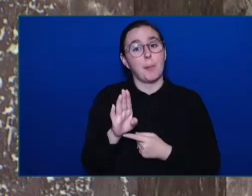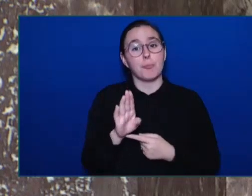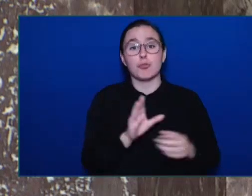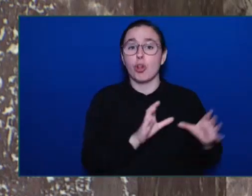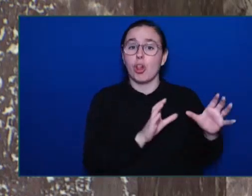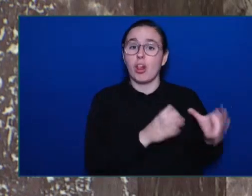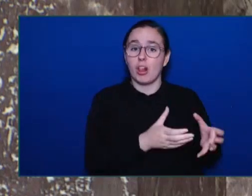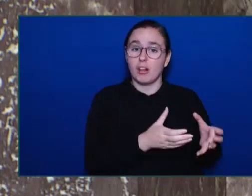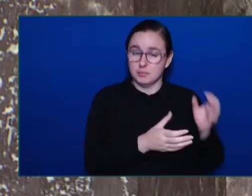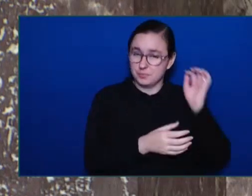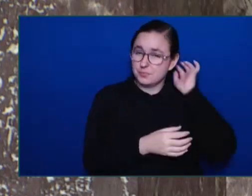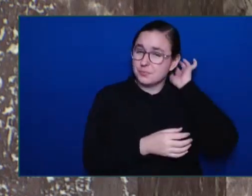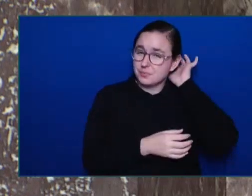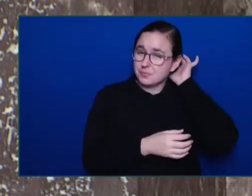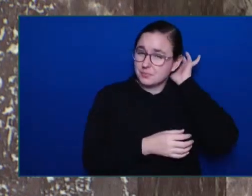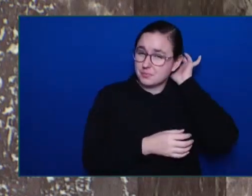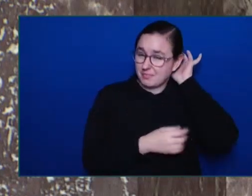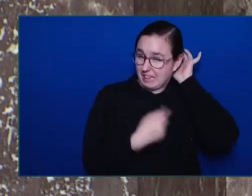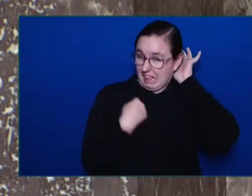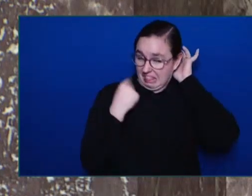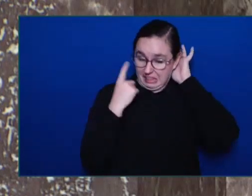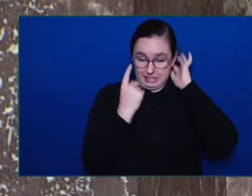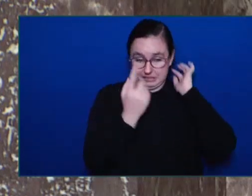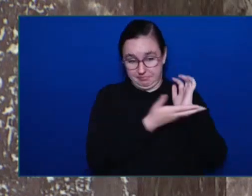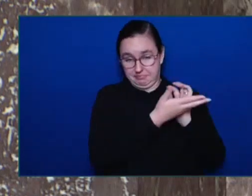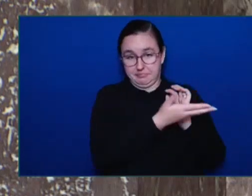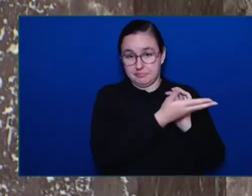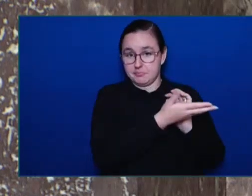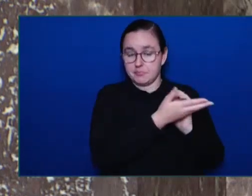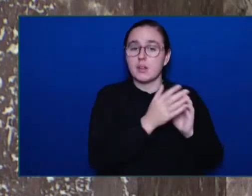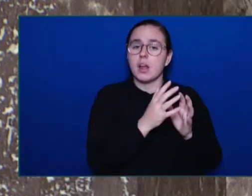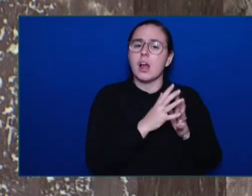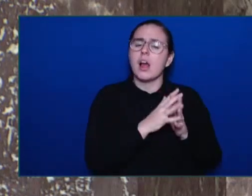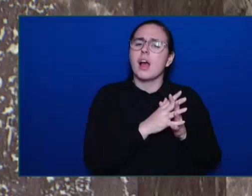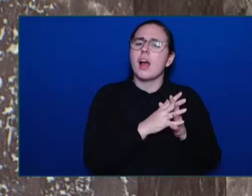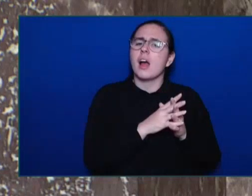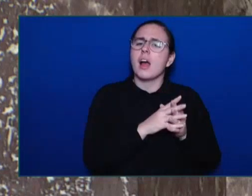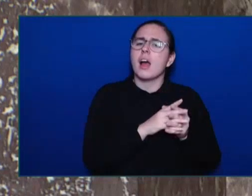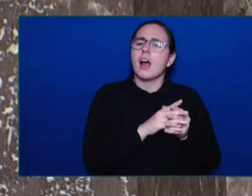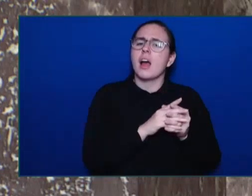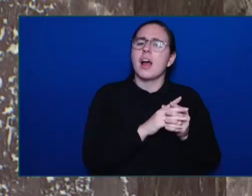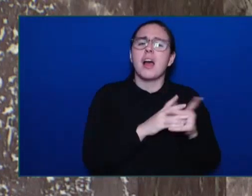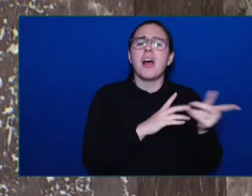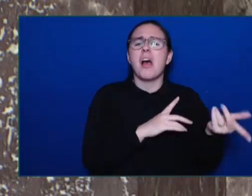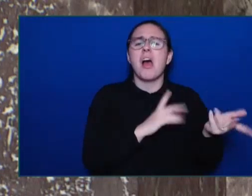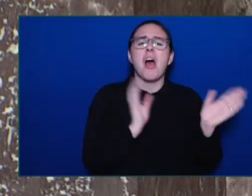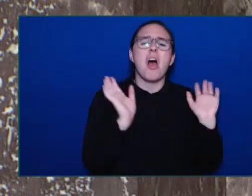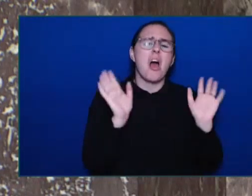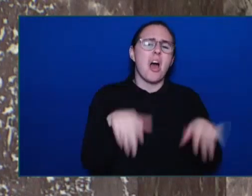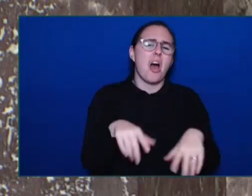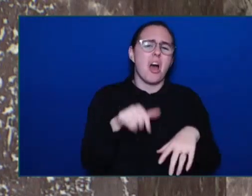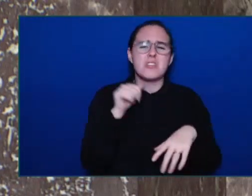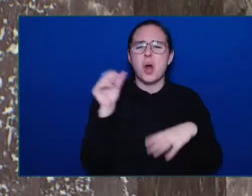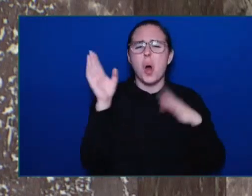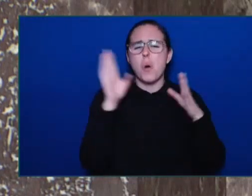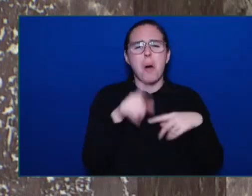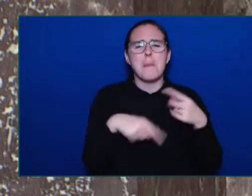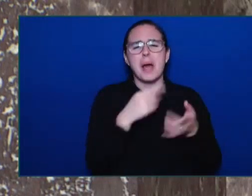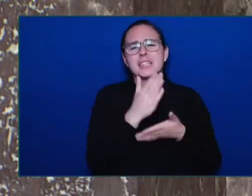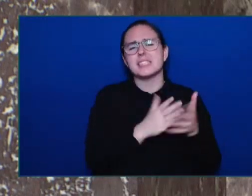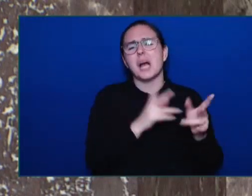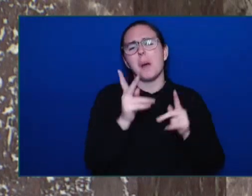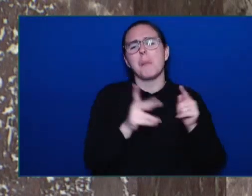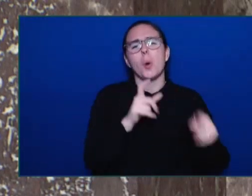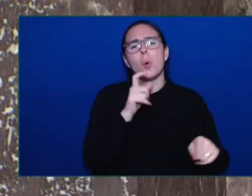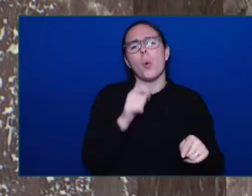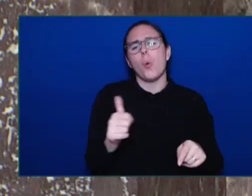and essentially not bother on some demographics that will not likely or absolutely never will support us. You know, like homeless people or people